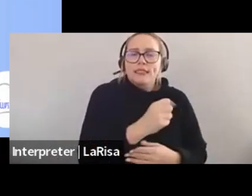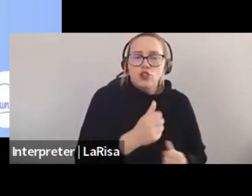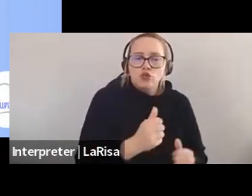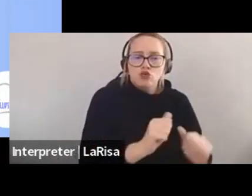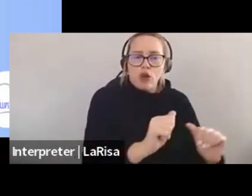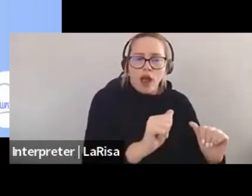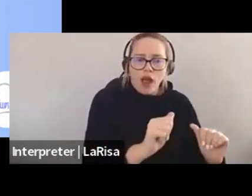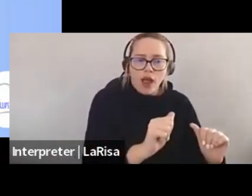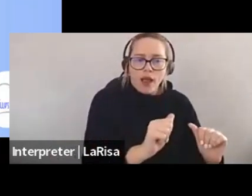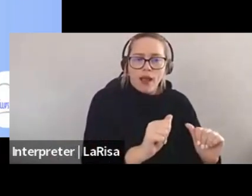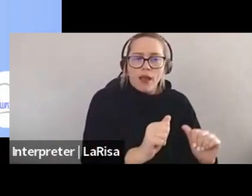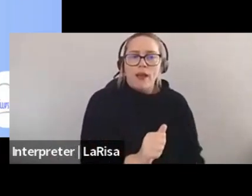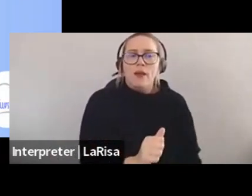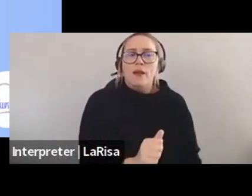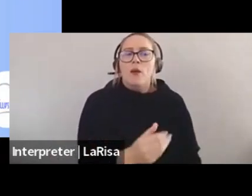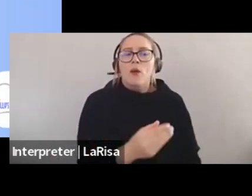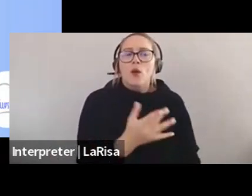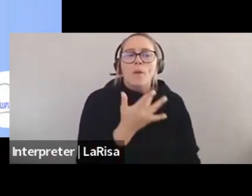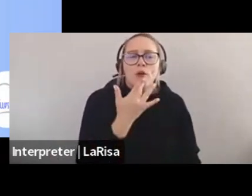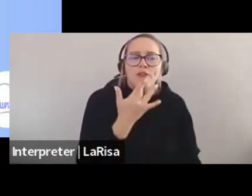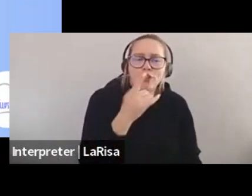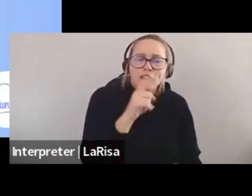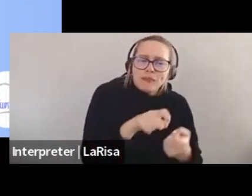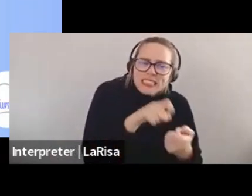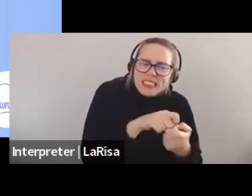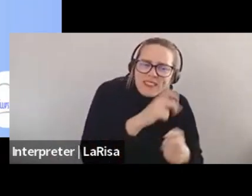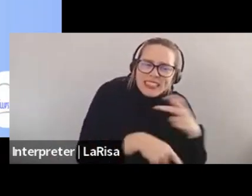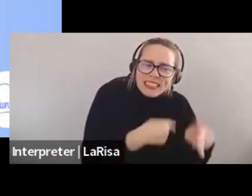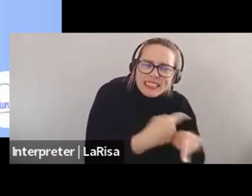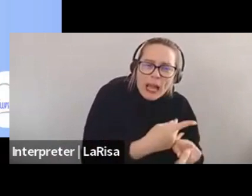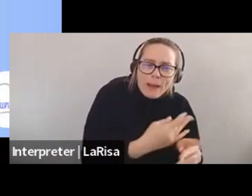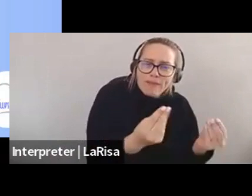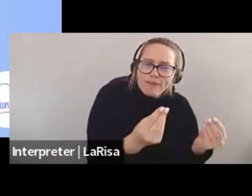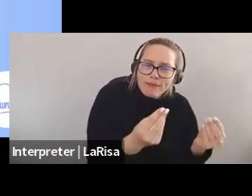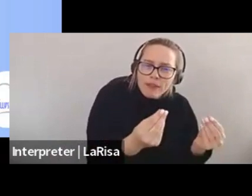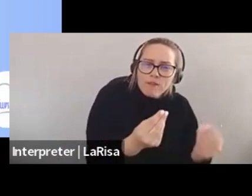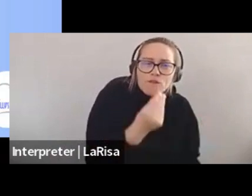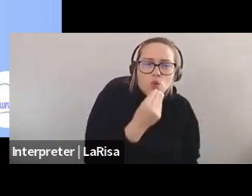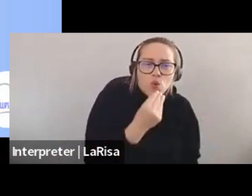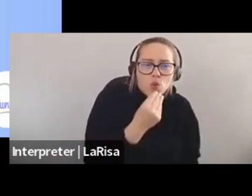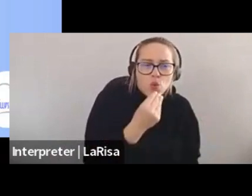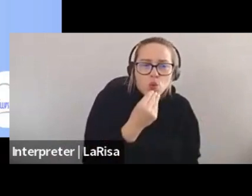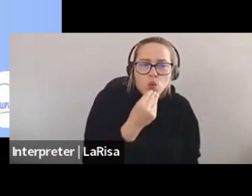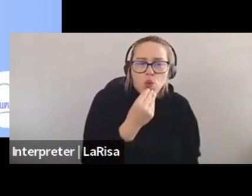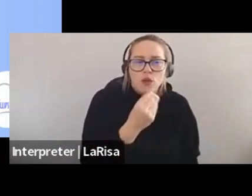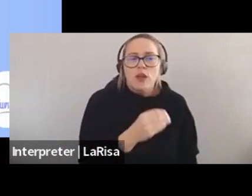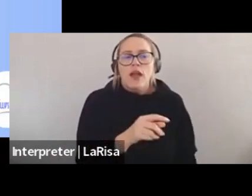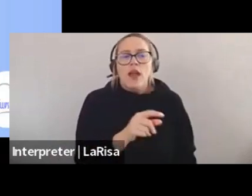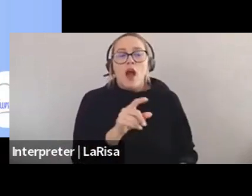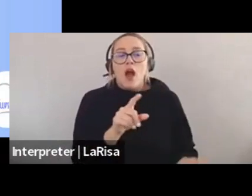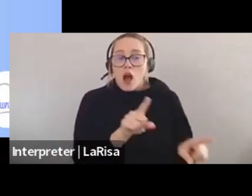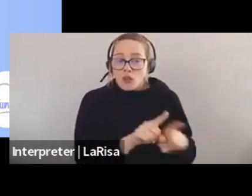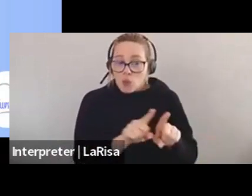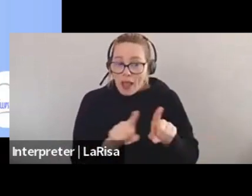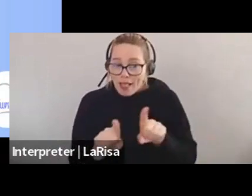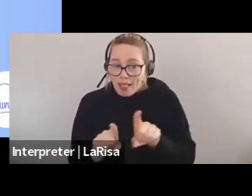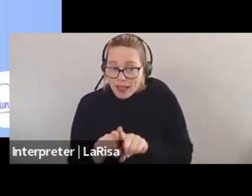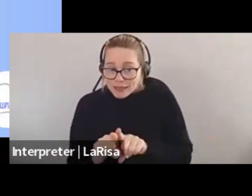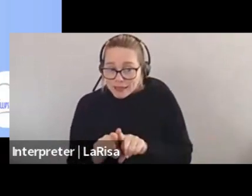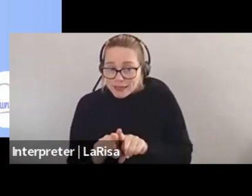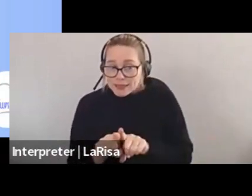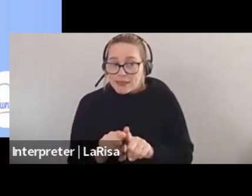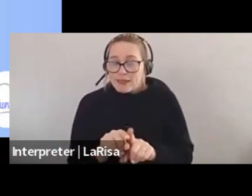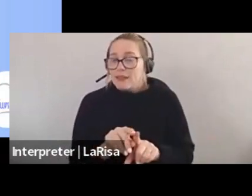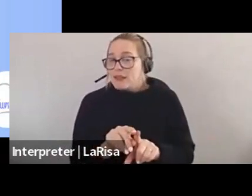choosier about their foods. They were more reluctant to try new foods, and they were much more restricted in the variety